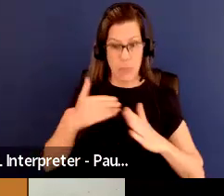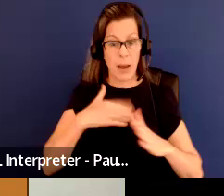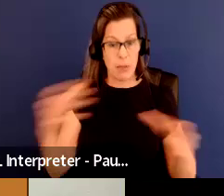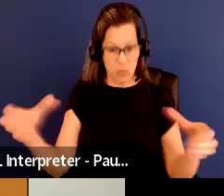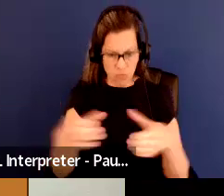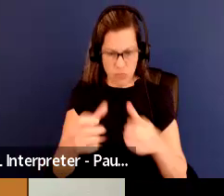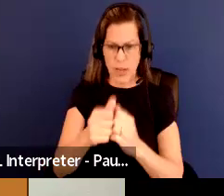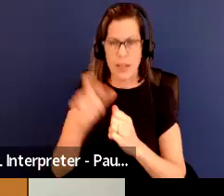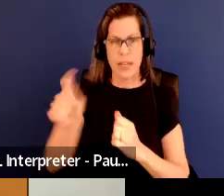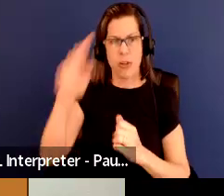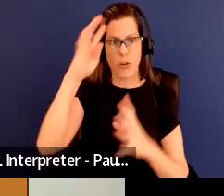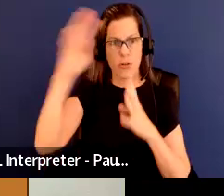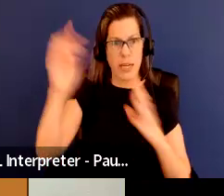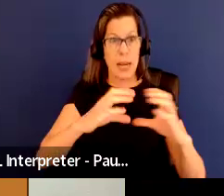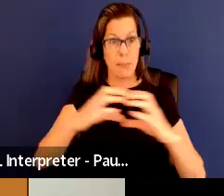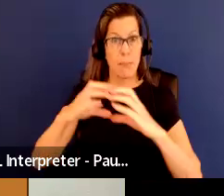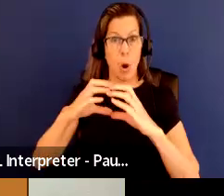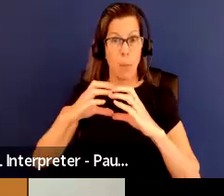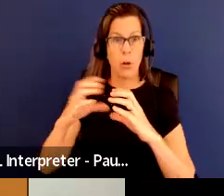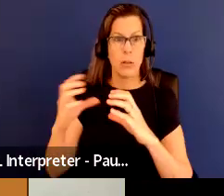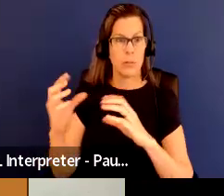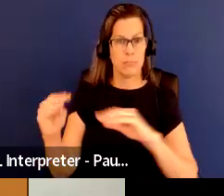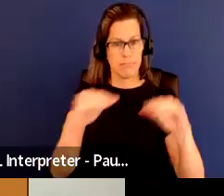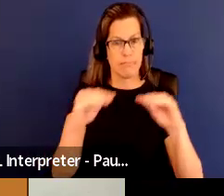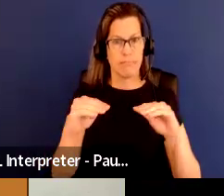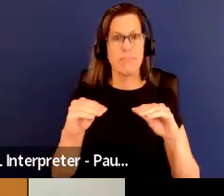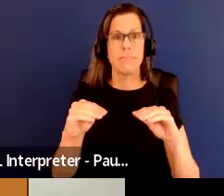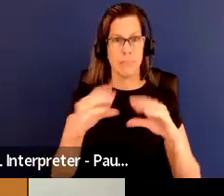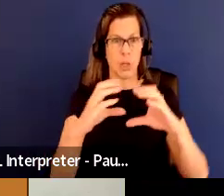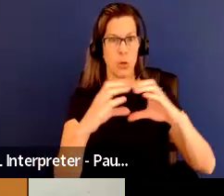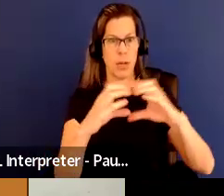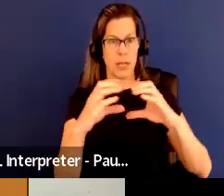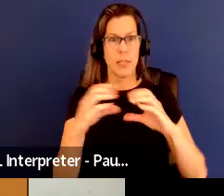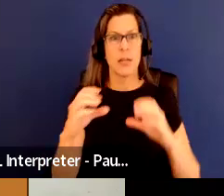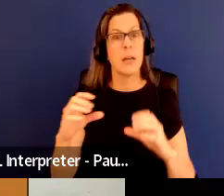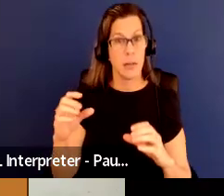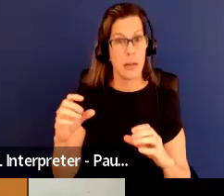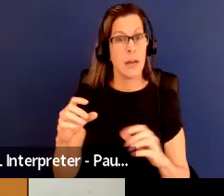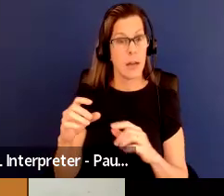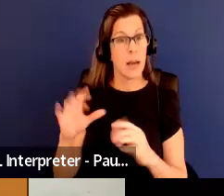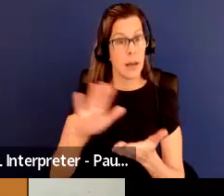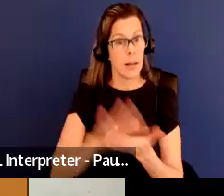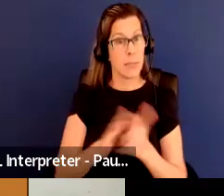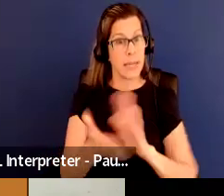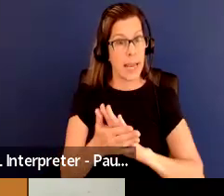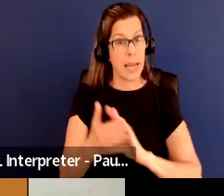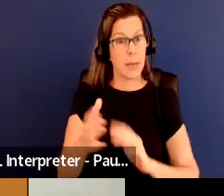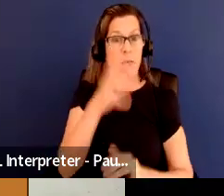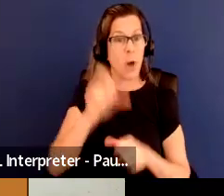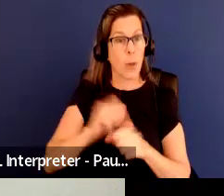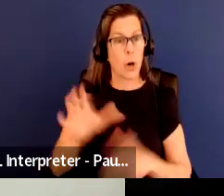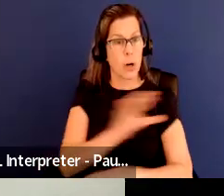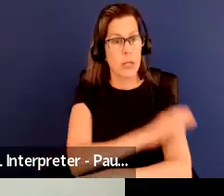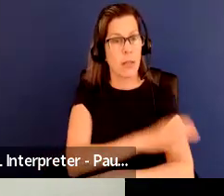created these mobile units, improvised mobile units, who later ended up becoming Farmworkers Clinic.